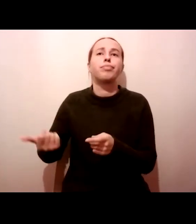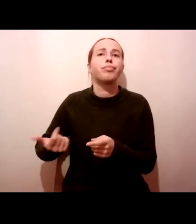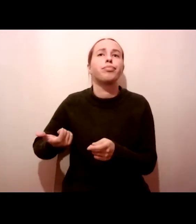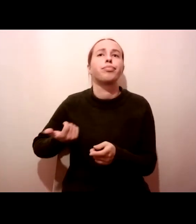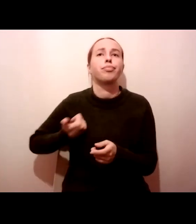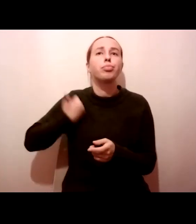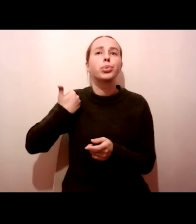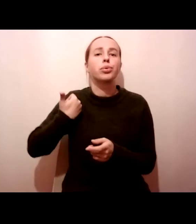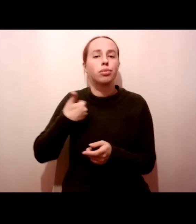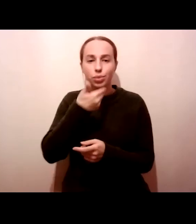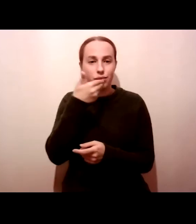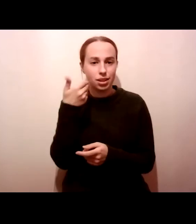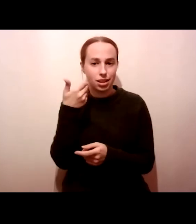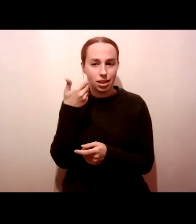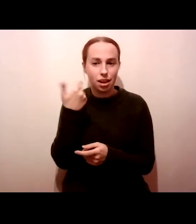And